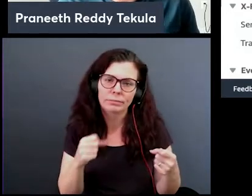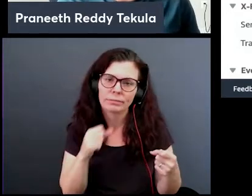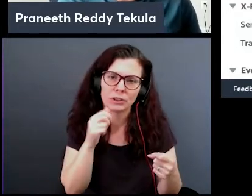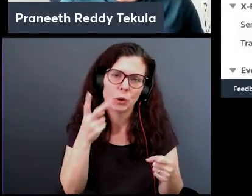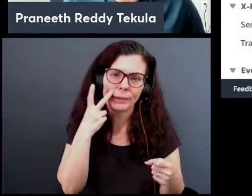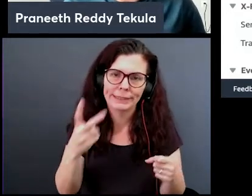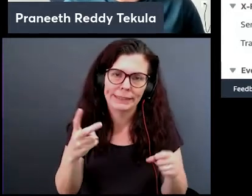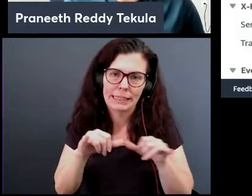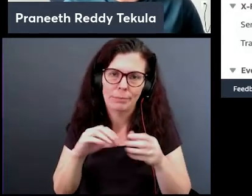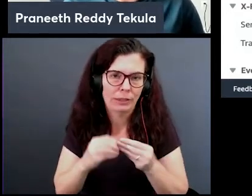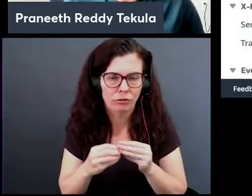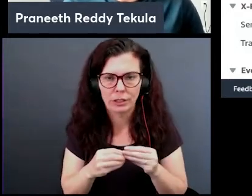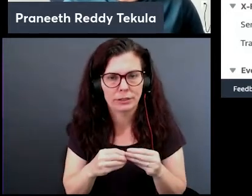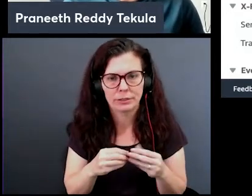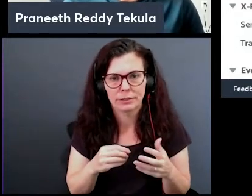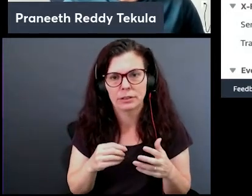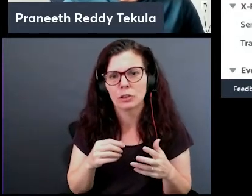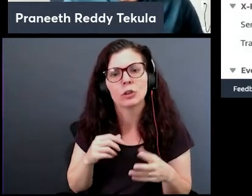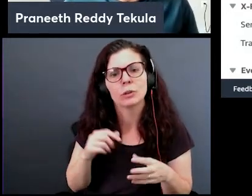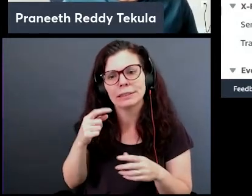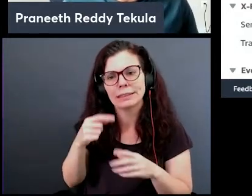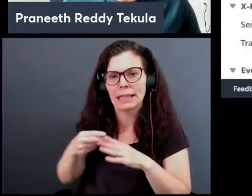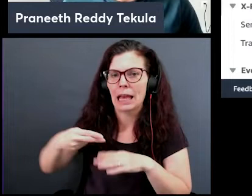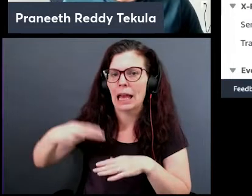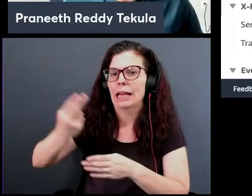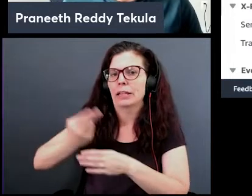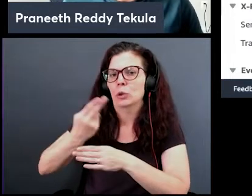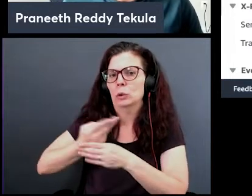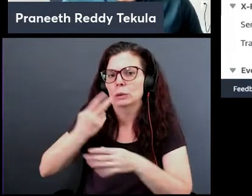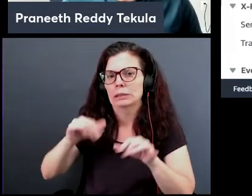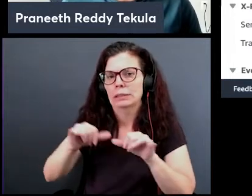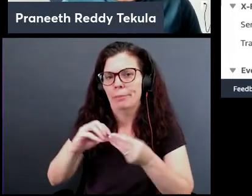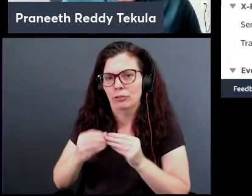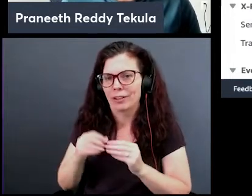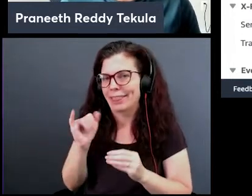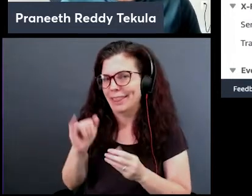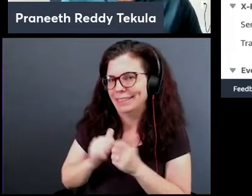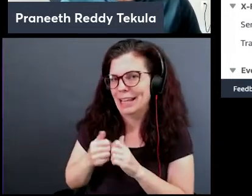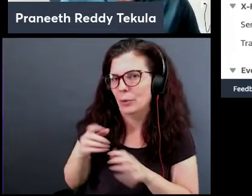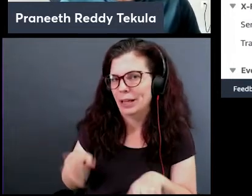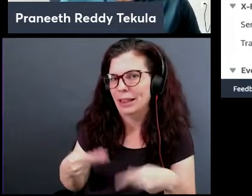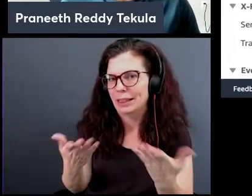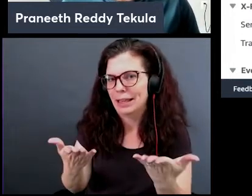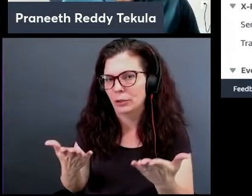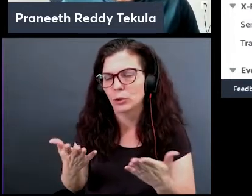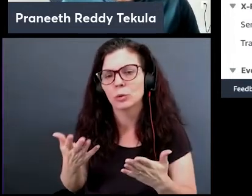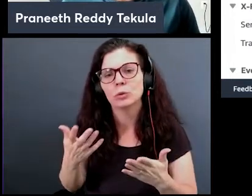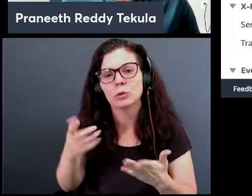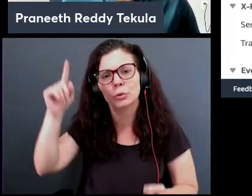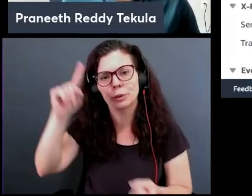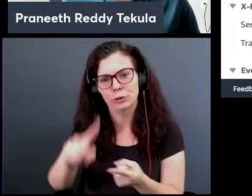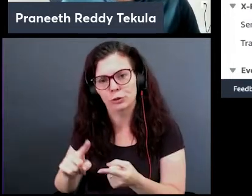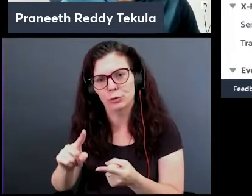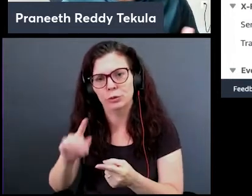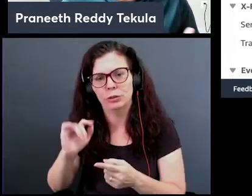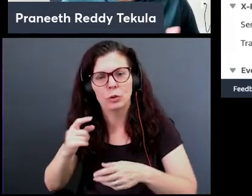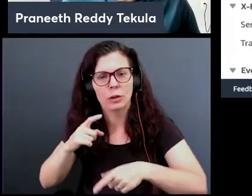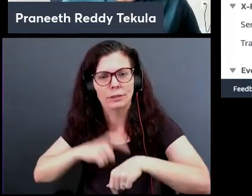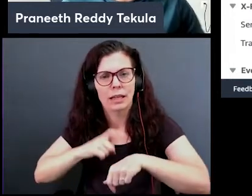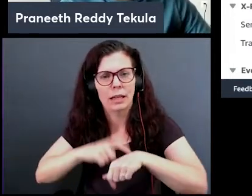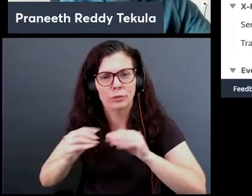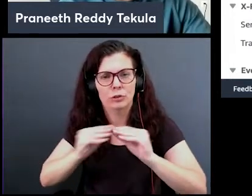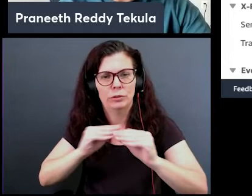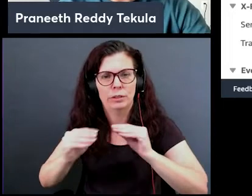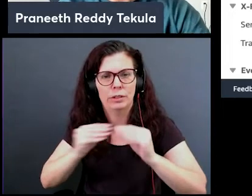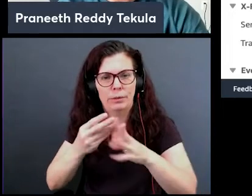a high utilized metric on it. And that's how metric insights allows you to reduce your time to resolutions for your DevOps